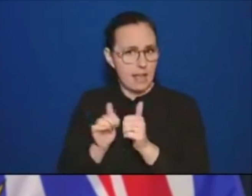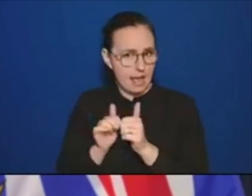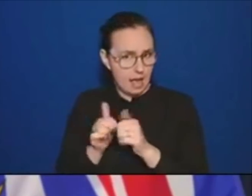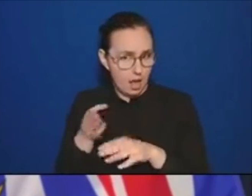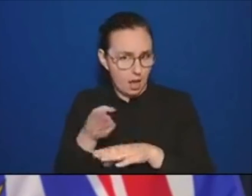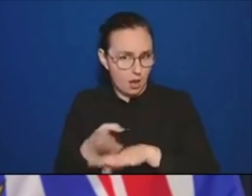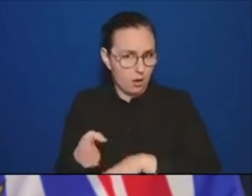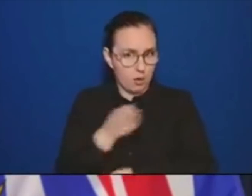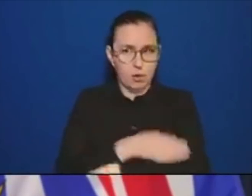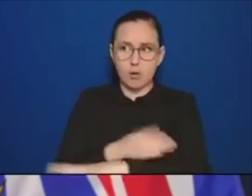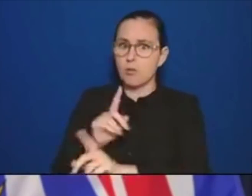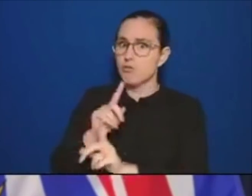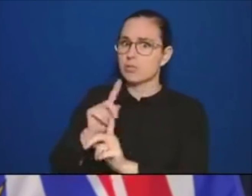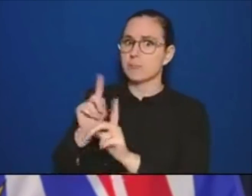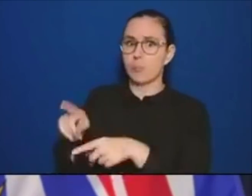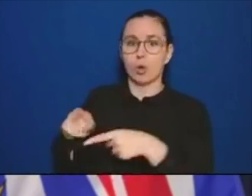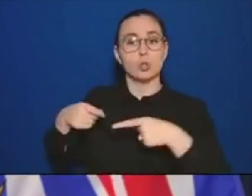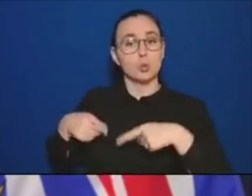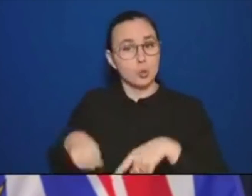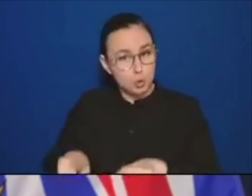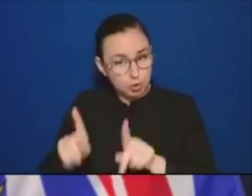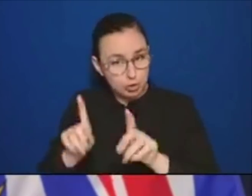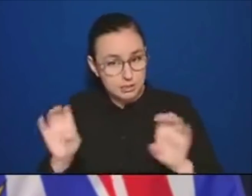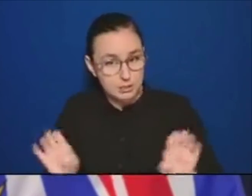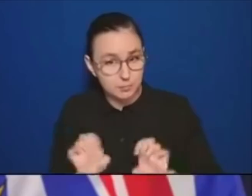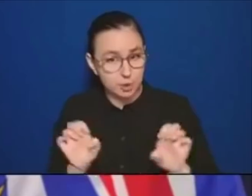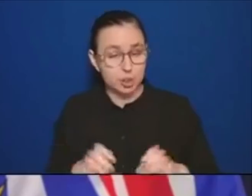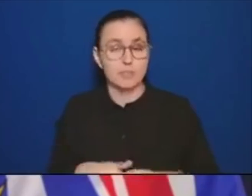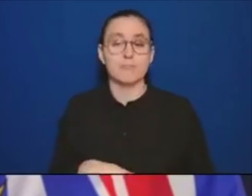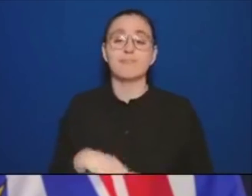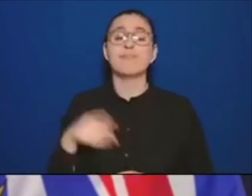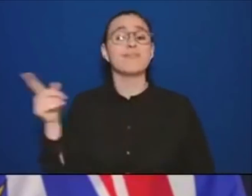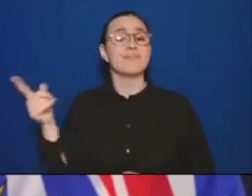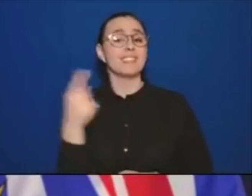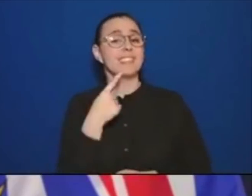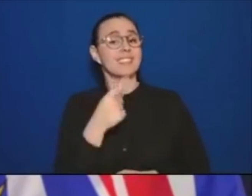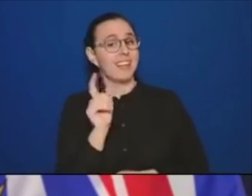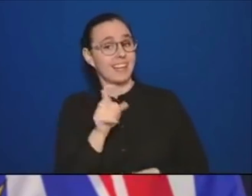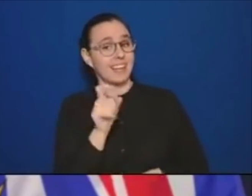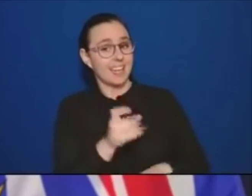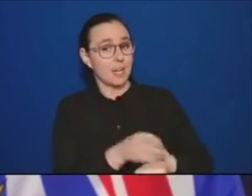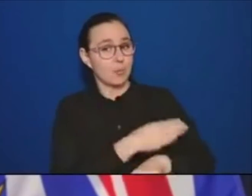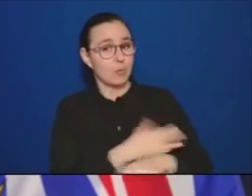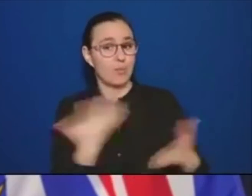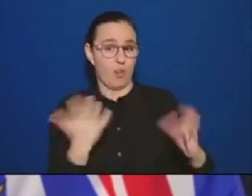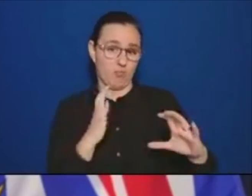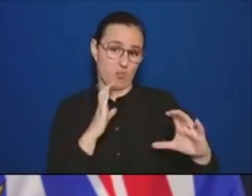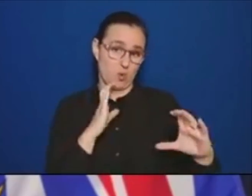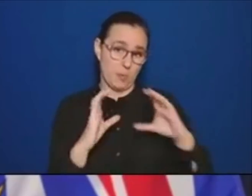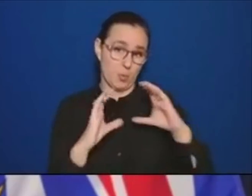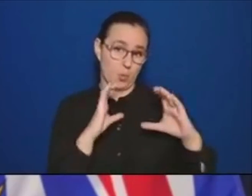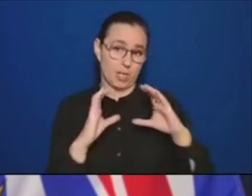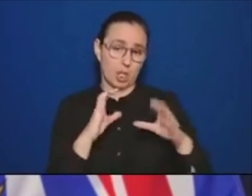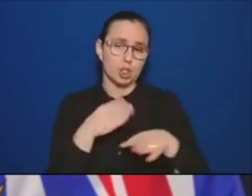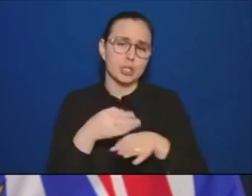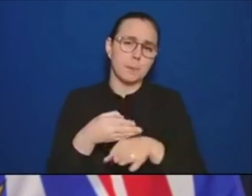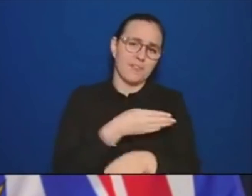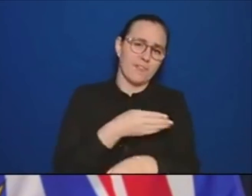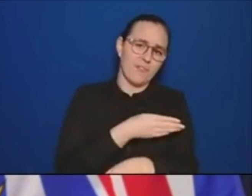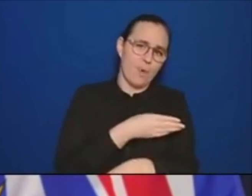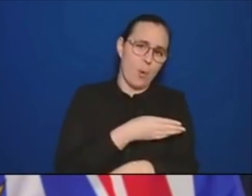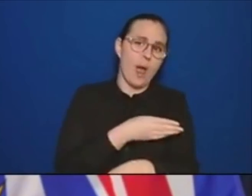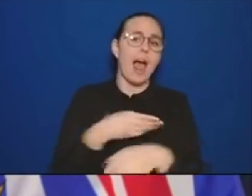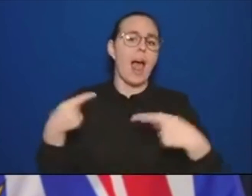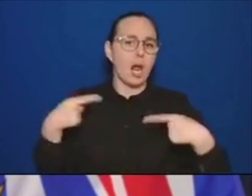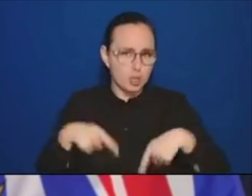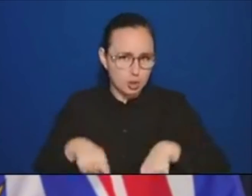more work to do. We must improve our communications with First Nation communities in advance of and during emergencies.